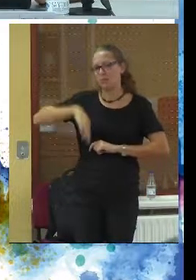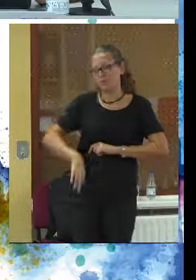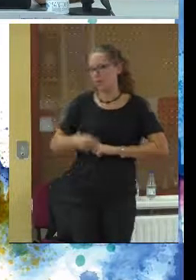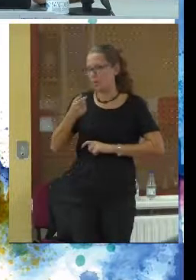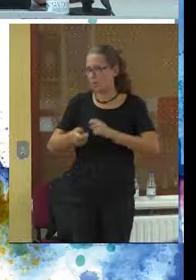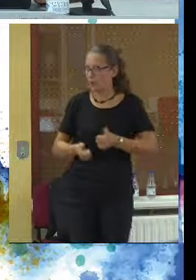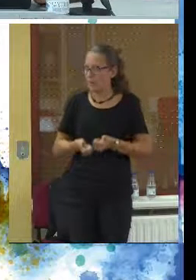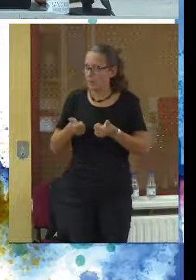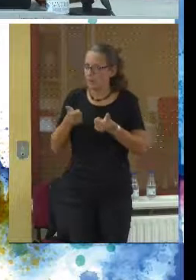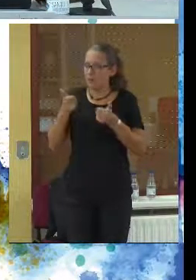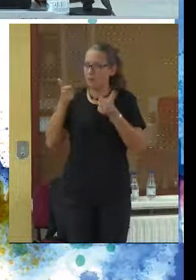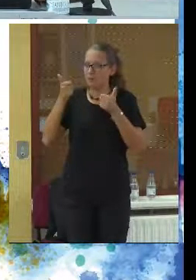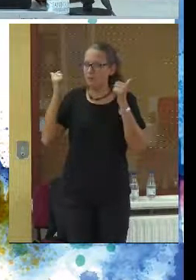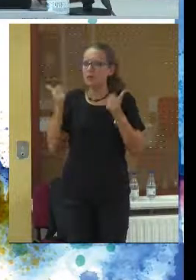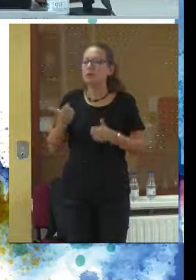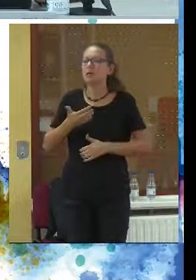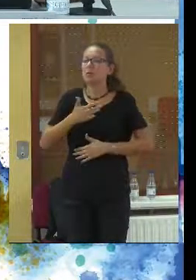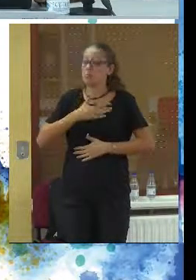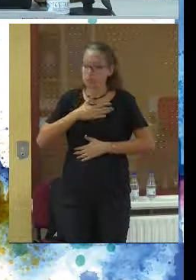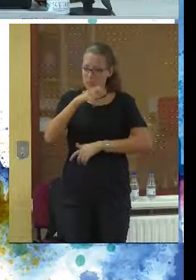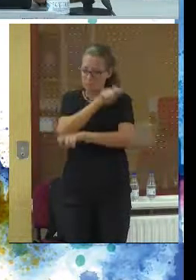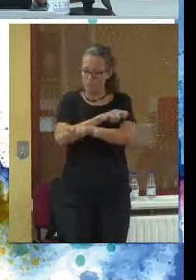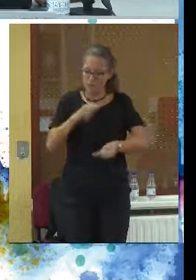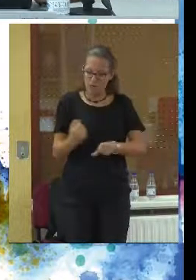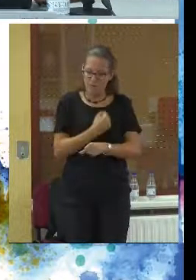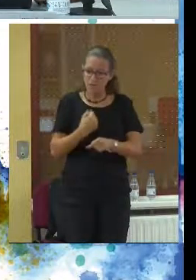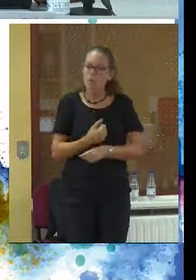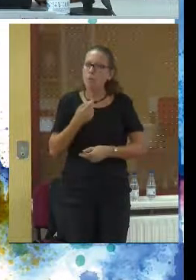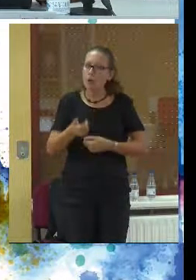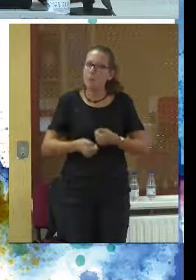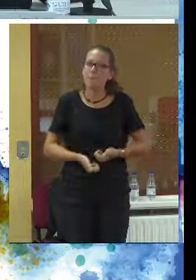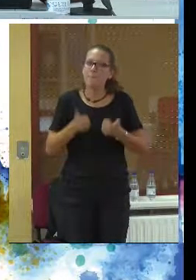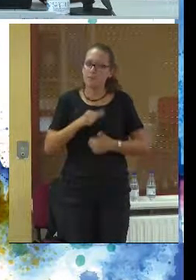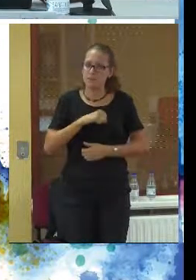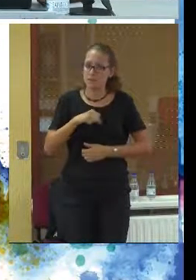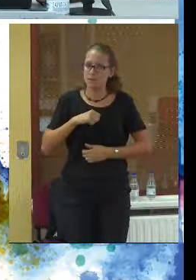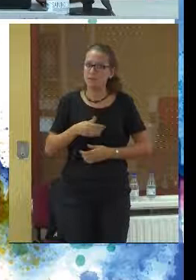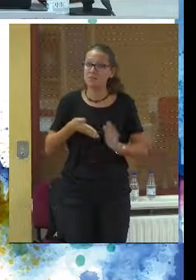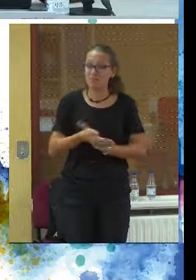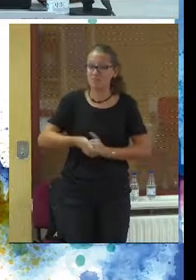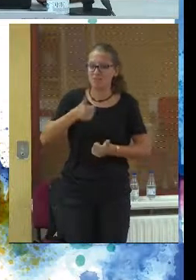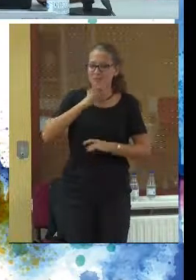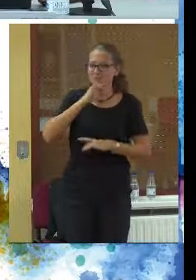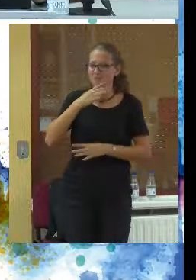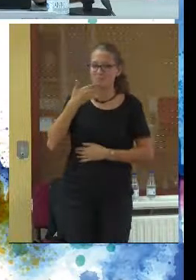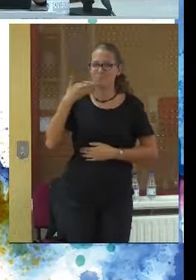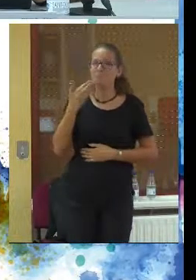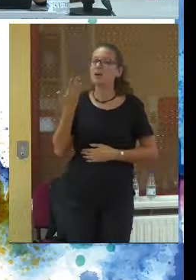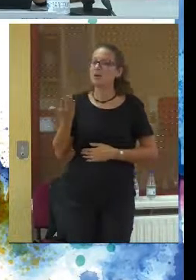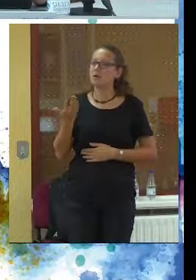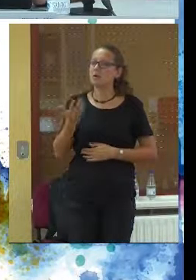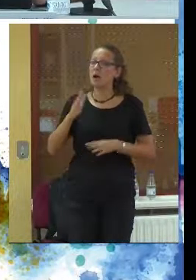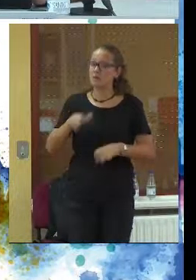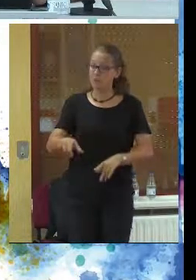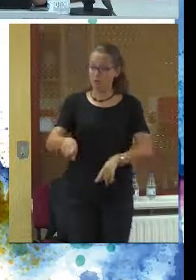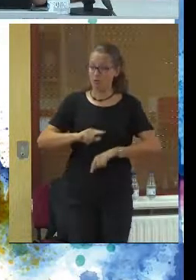anything has been done, we've become more professional and are taken the step to make our persons more autonomous